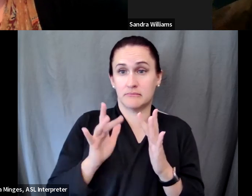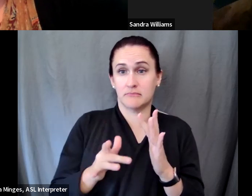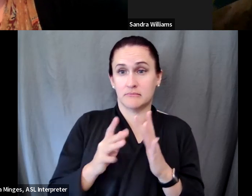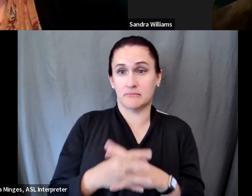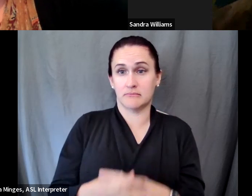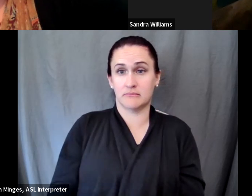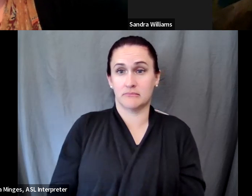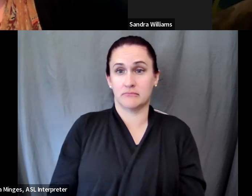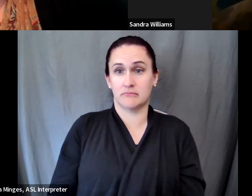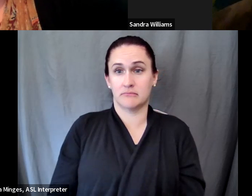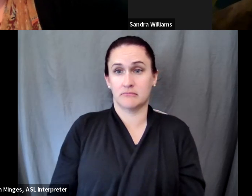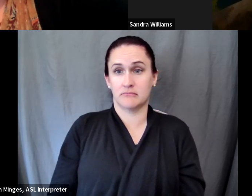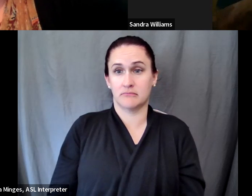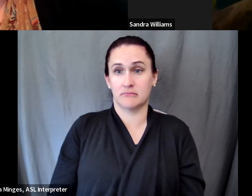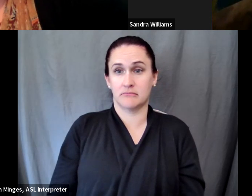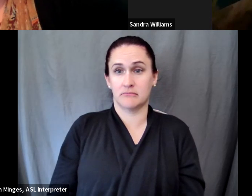every,